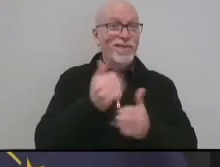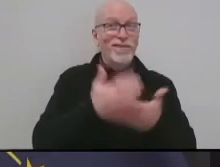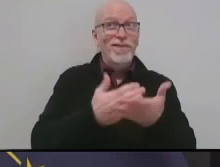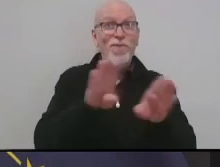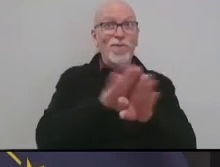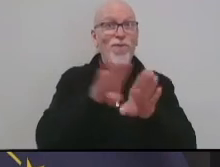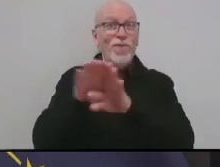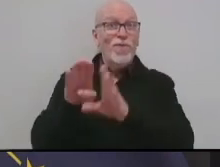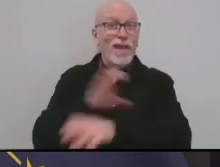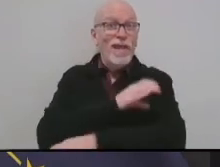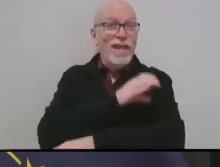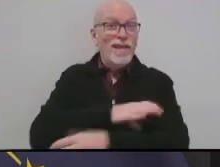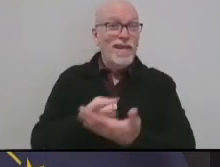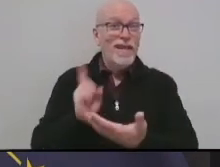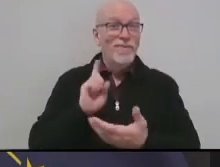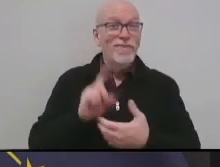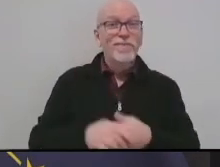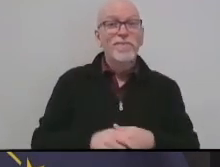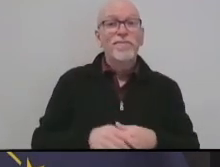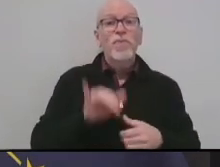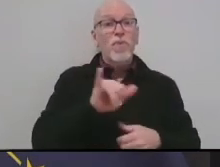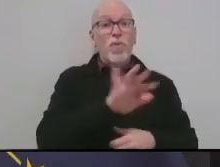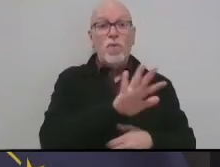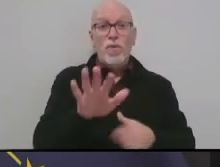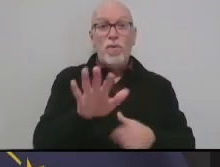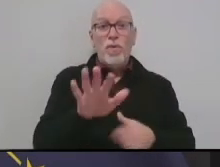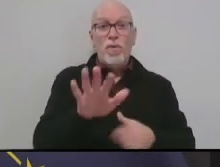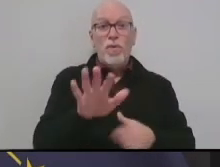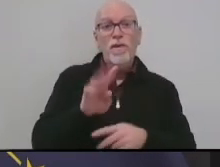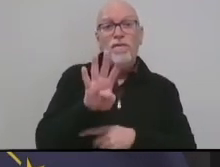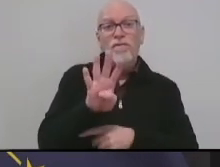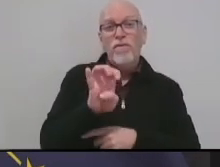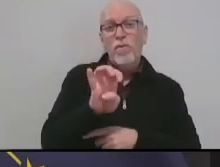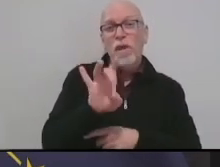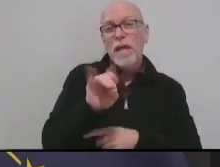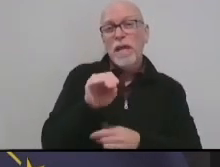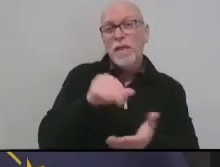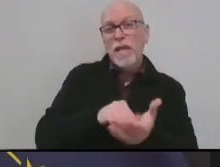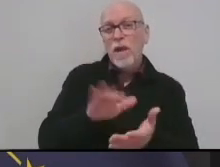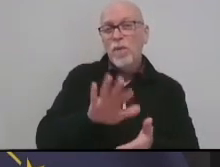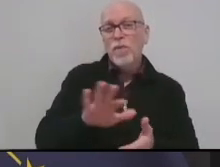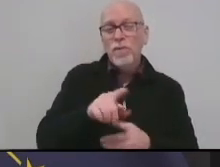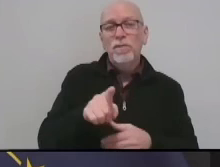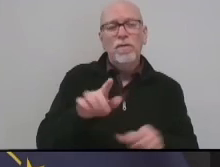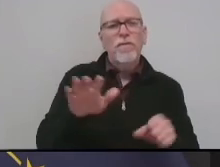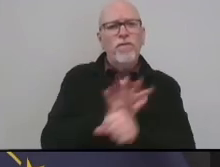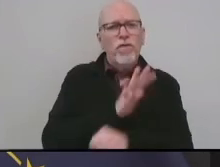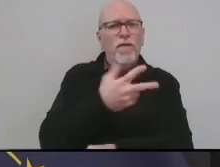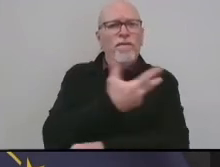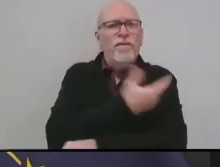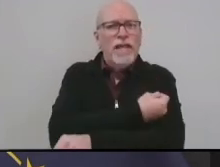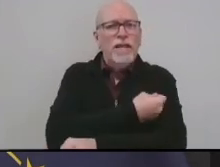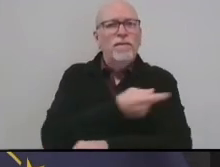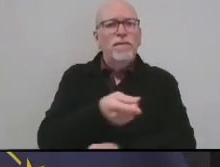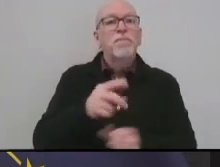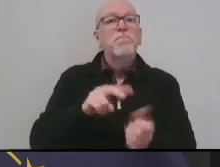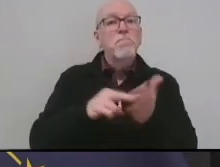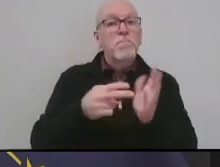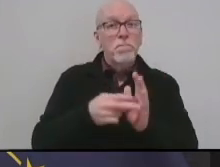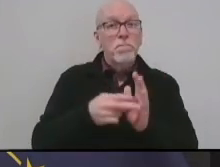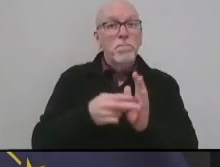Of those individuals, nearly 480,000 are now fully vaccinated, which represents an increase of nearly